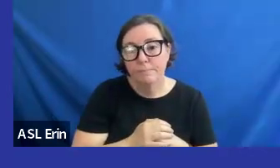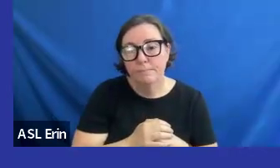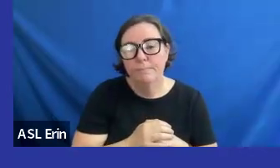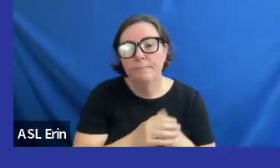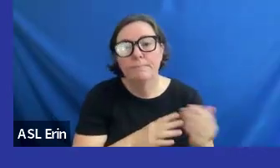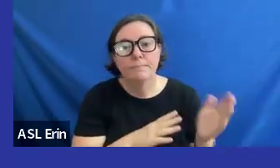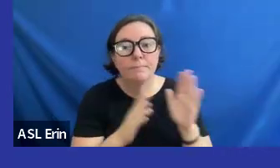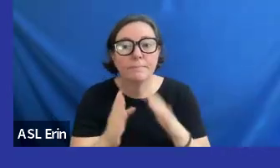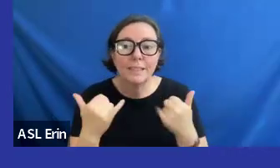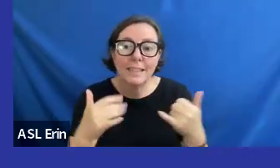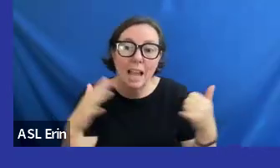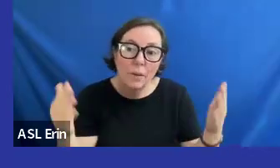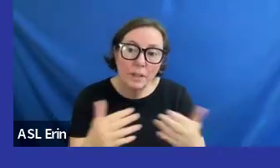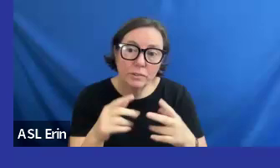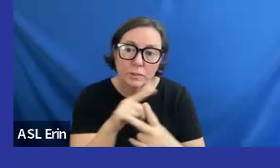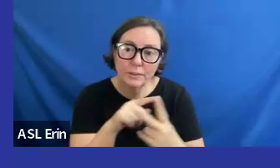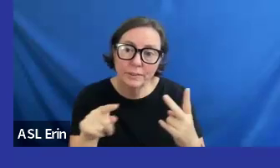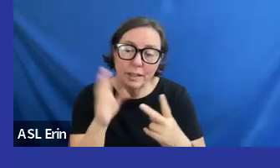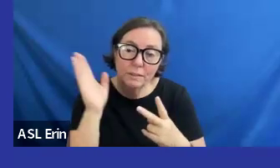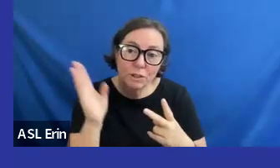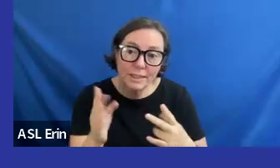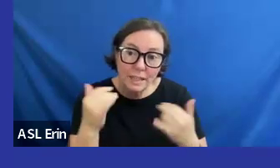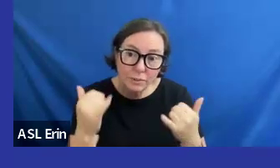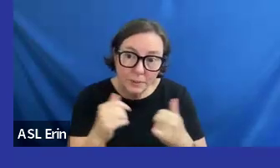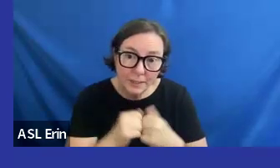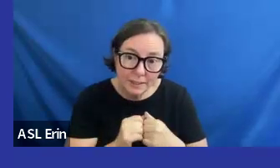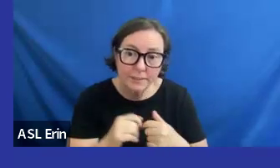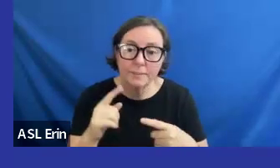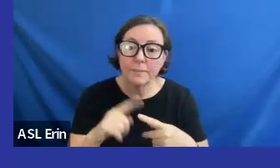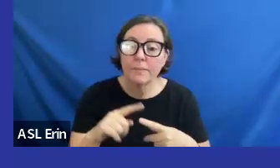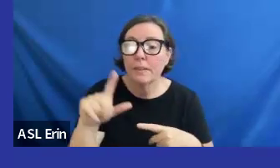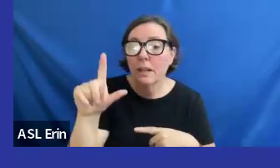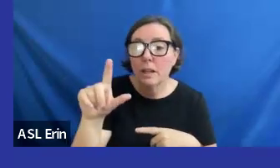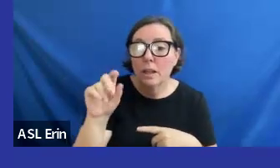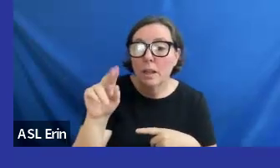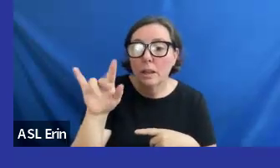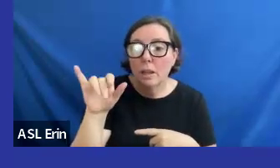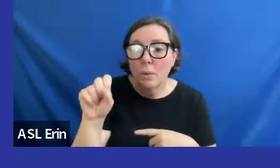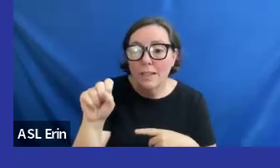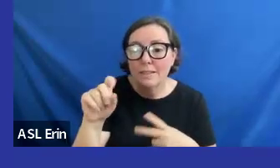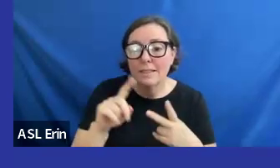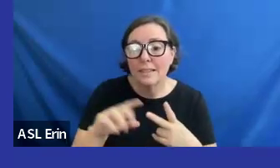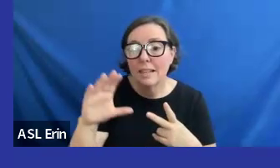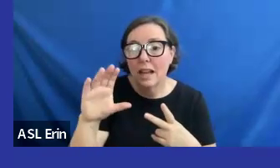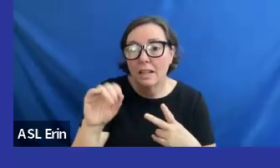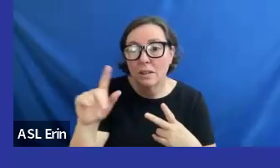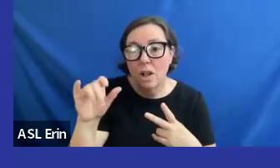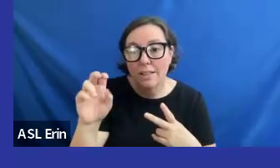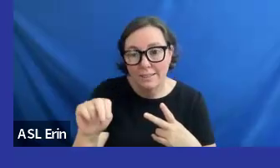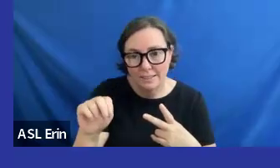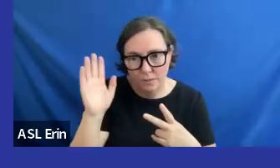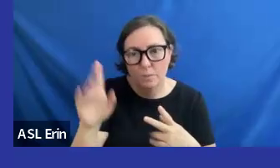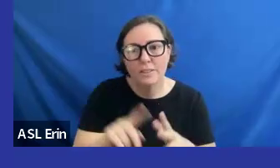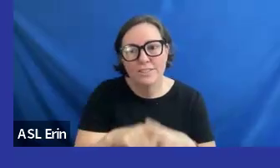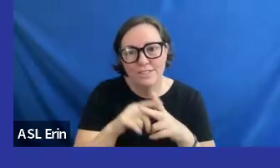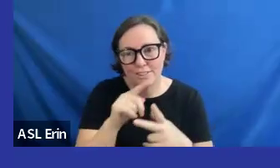And now, please allow me to introduce you to our presenters, Louis and Colleen, who will get us started.